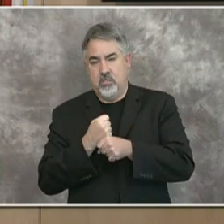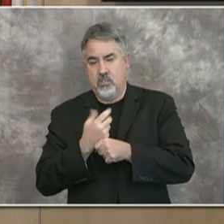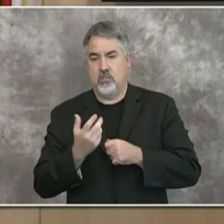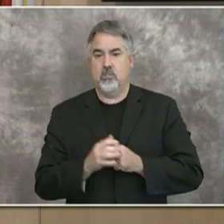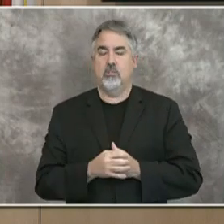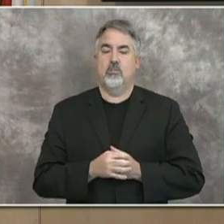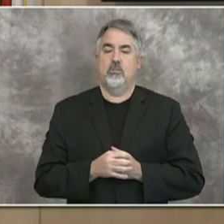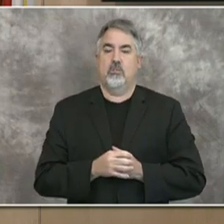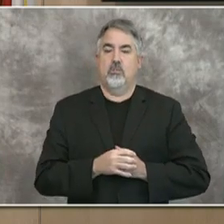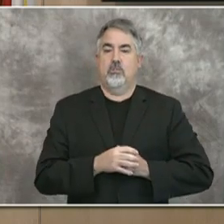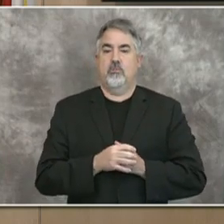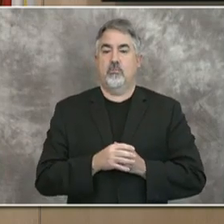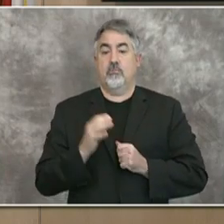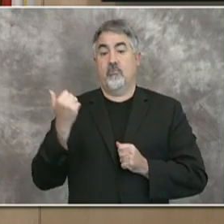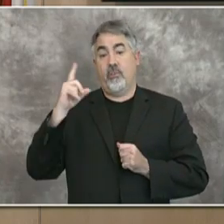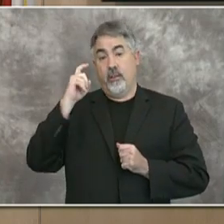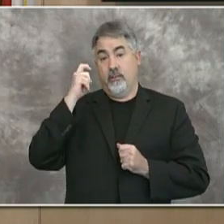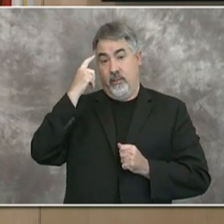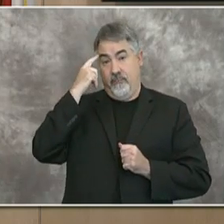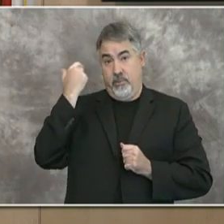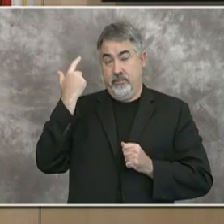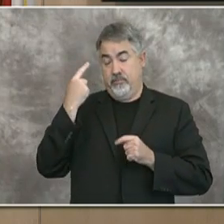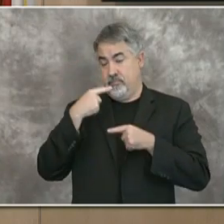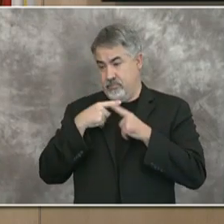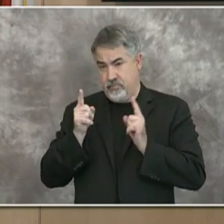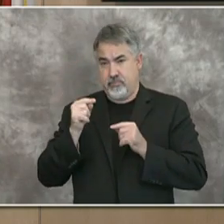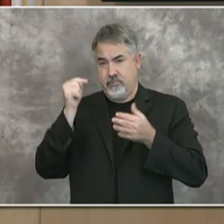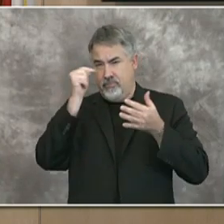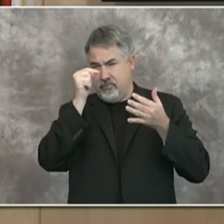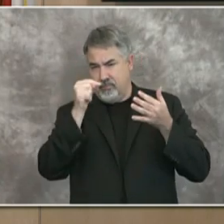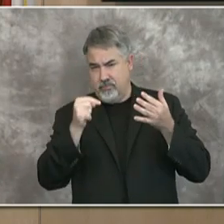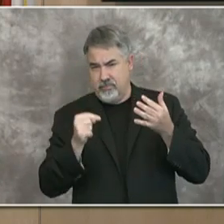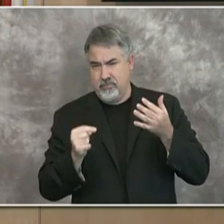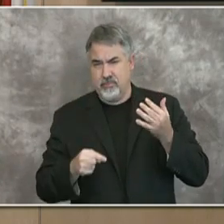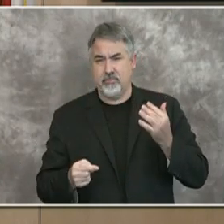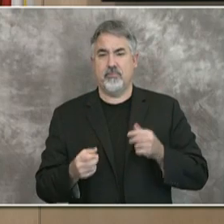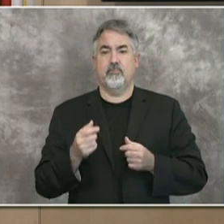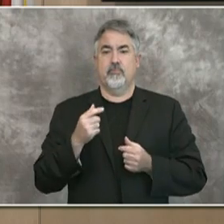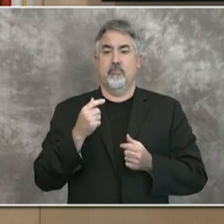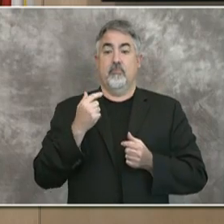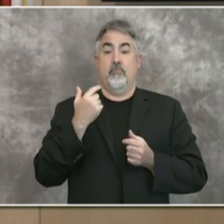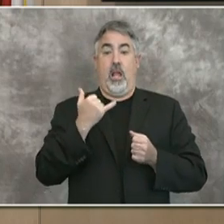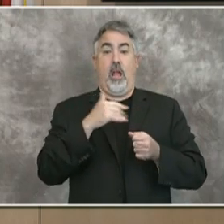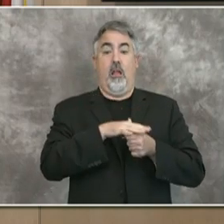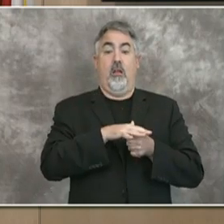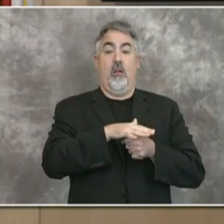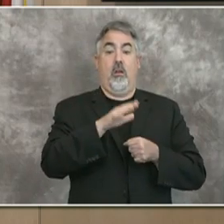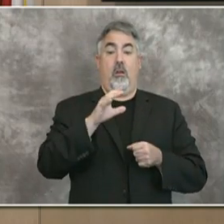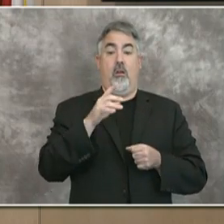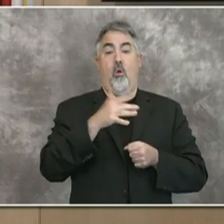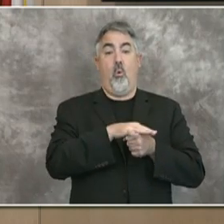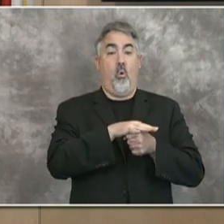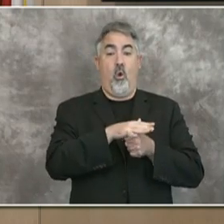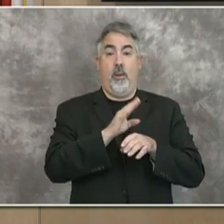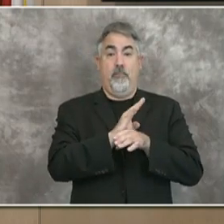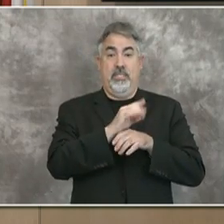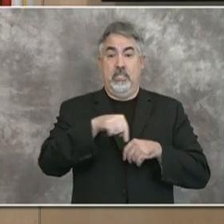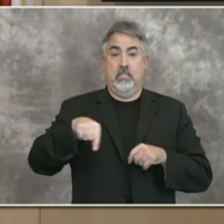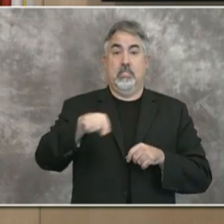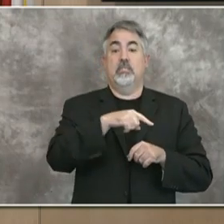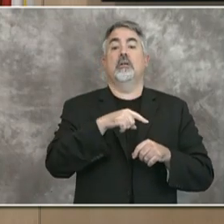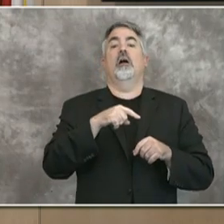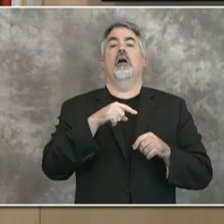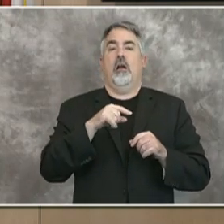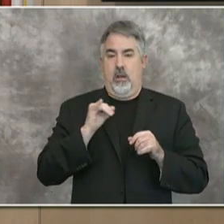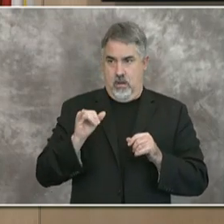governor's guidelines, but this framework we approved gives our local businesses a head start and a template they can fill